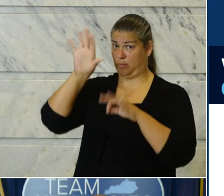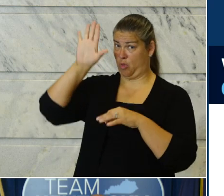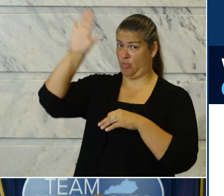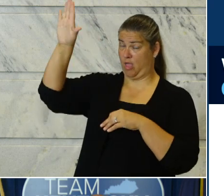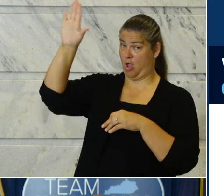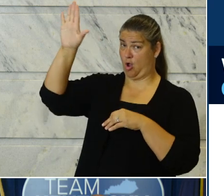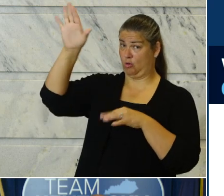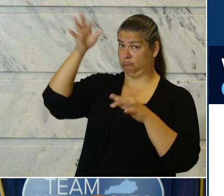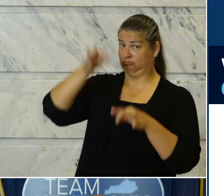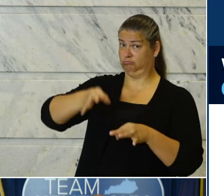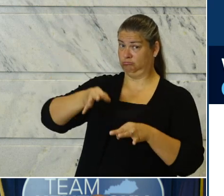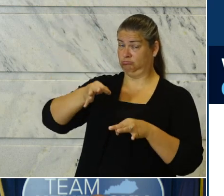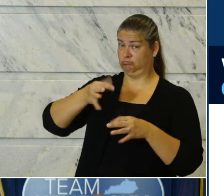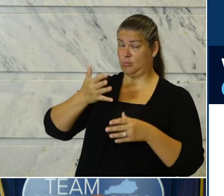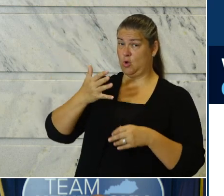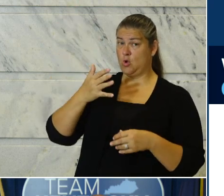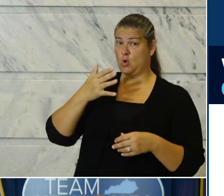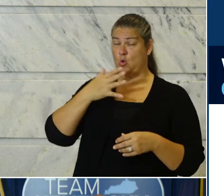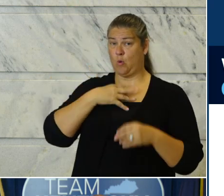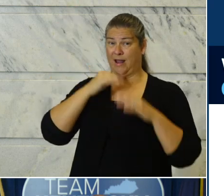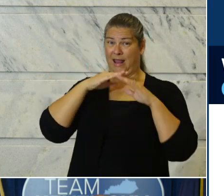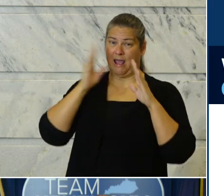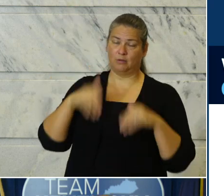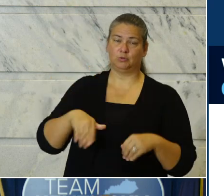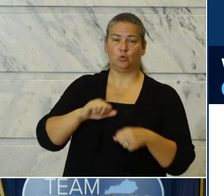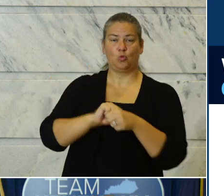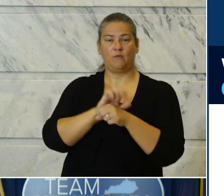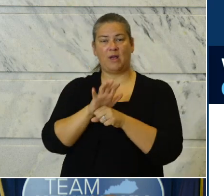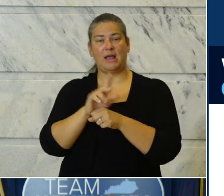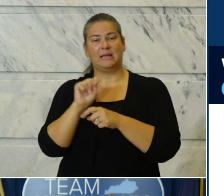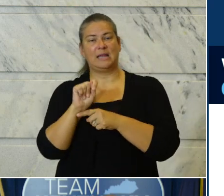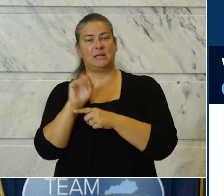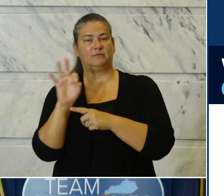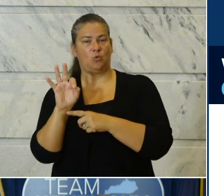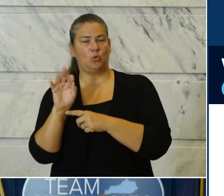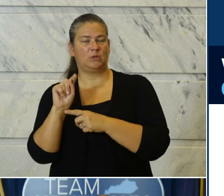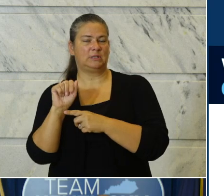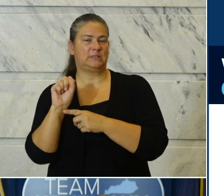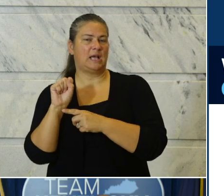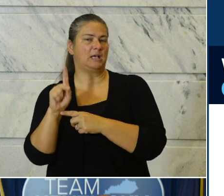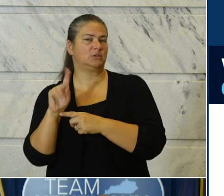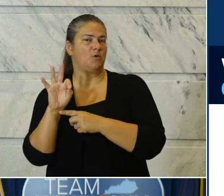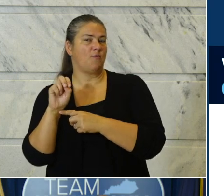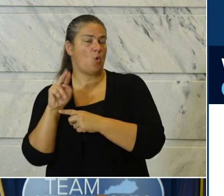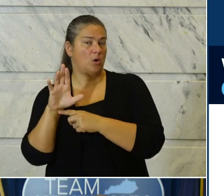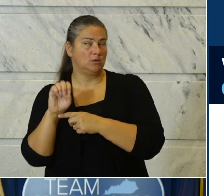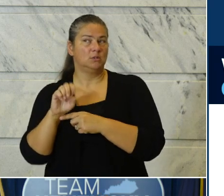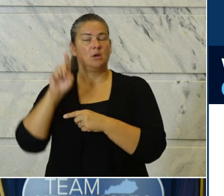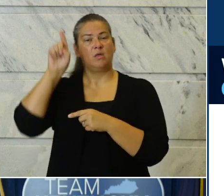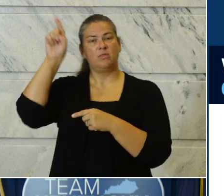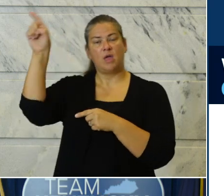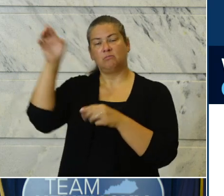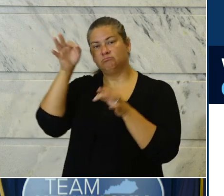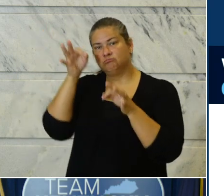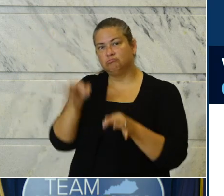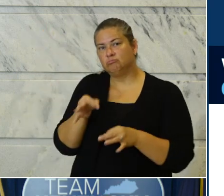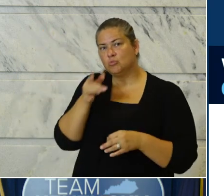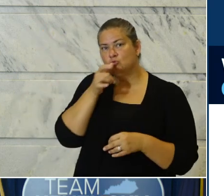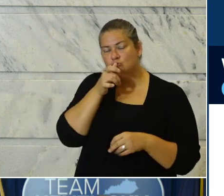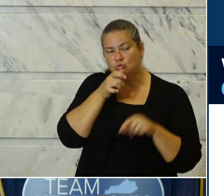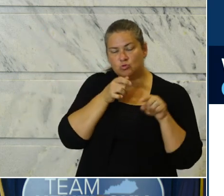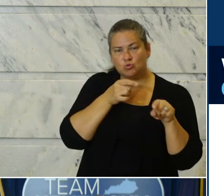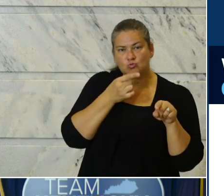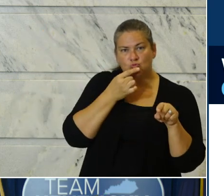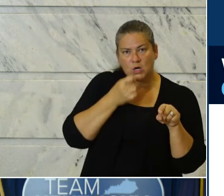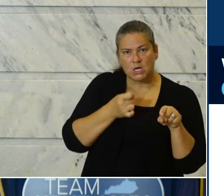at that. The White House Coronavirus Task Force is the curator for that information. So they're the ones who are accountable